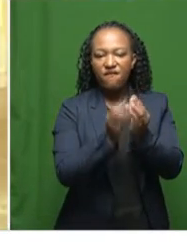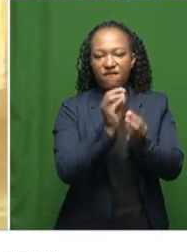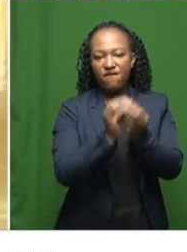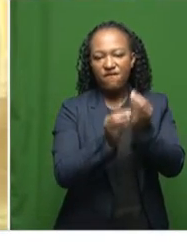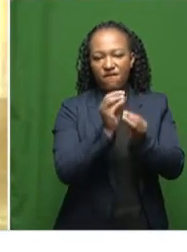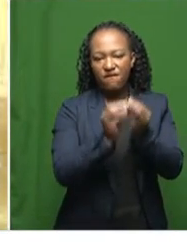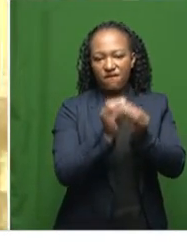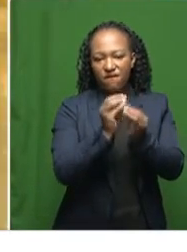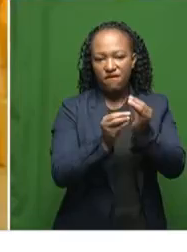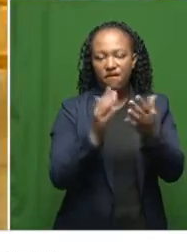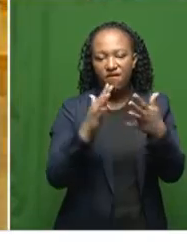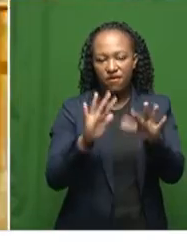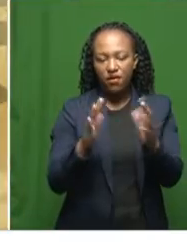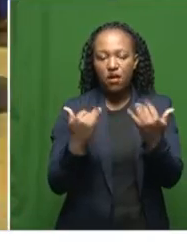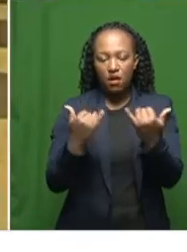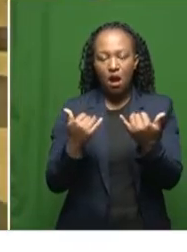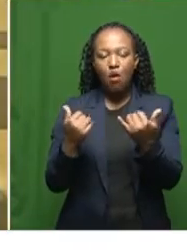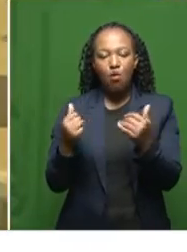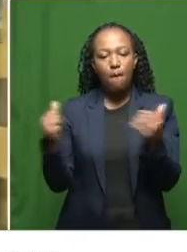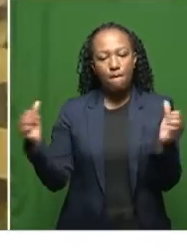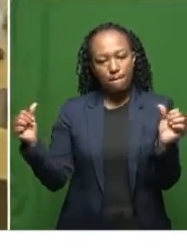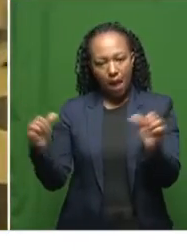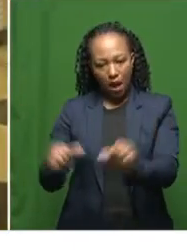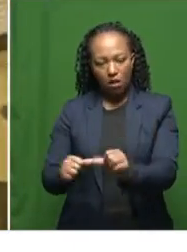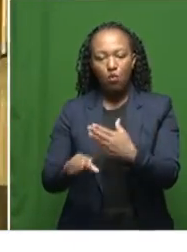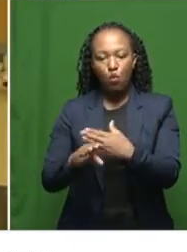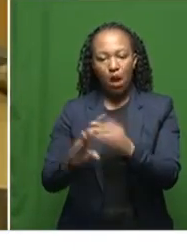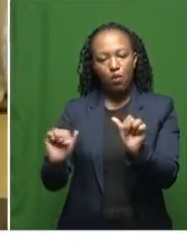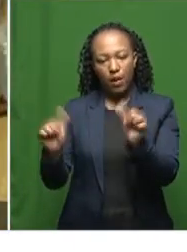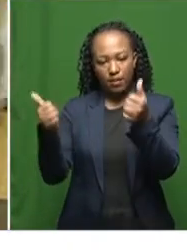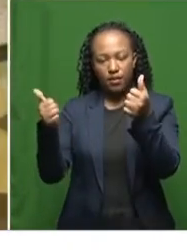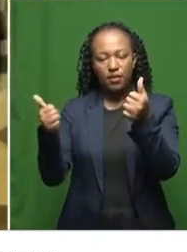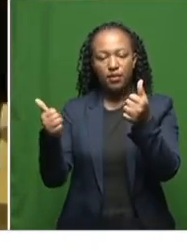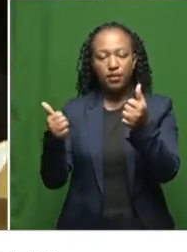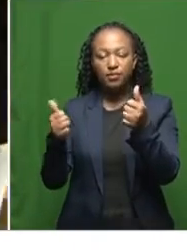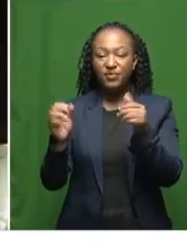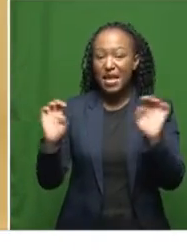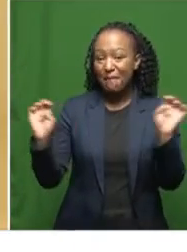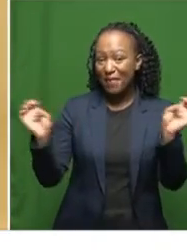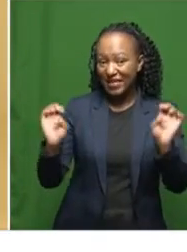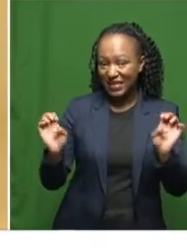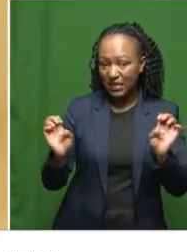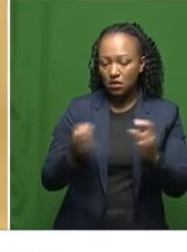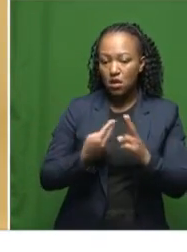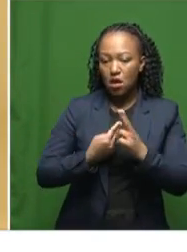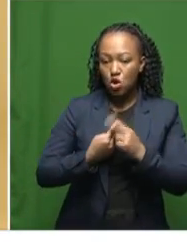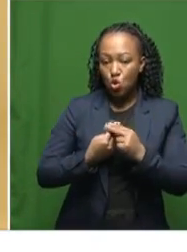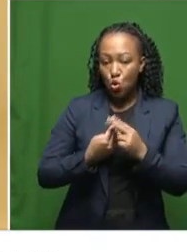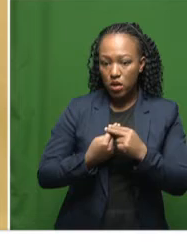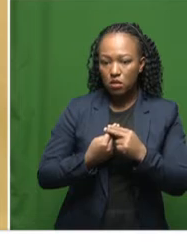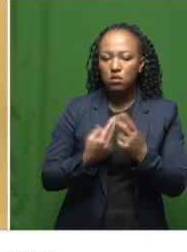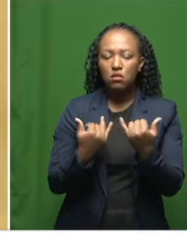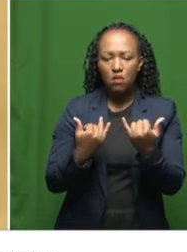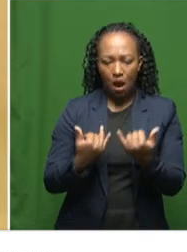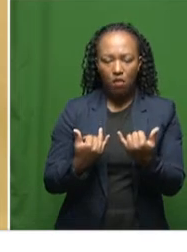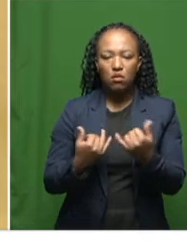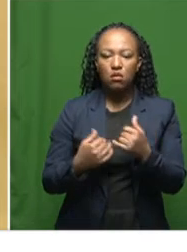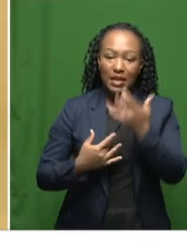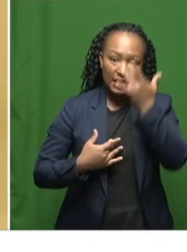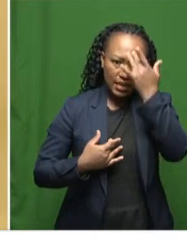fully operationally. So the emergency unit now is now taking patients for